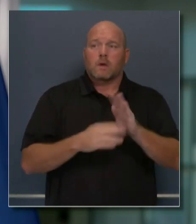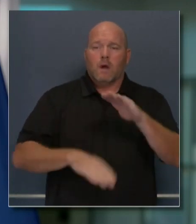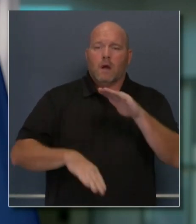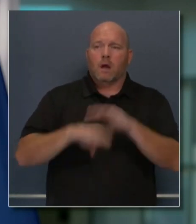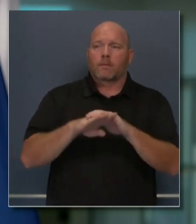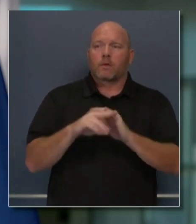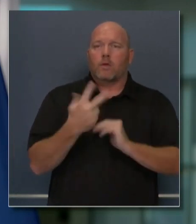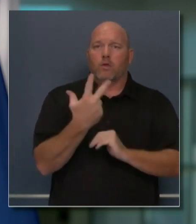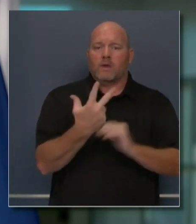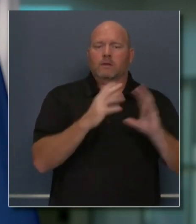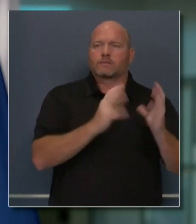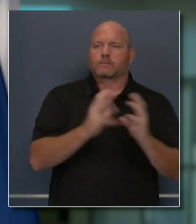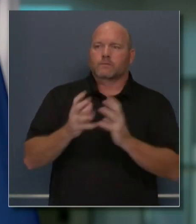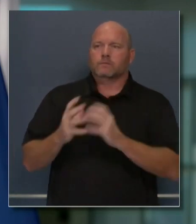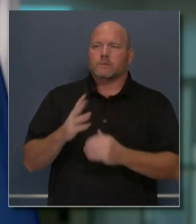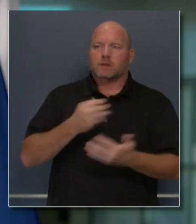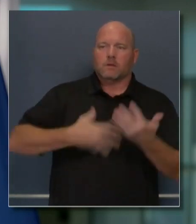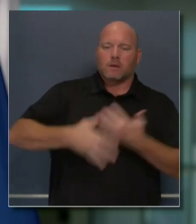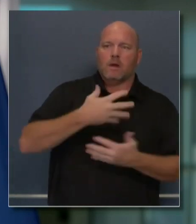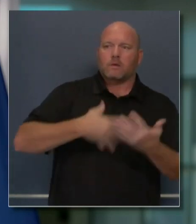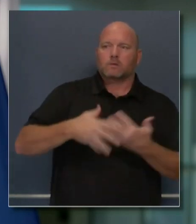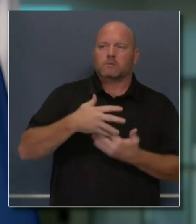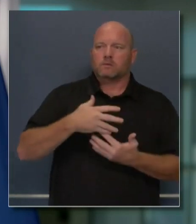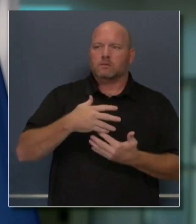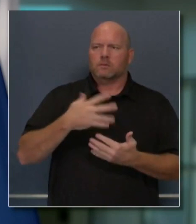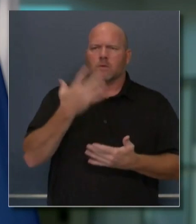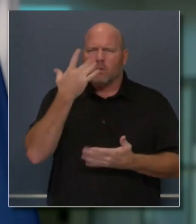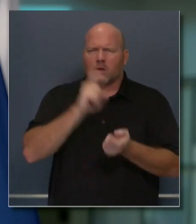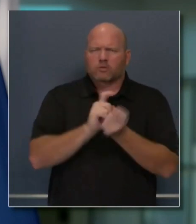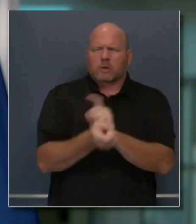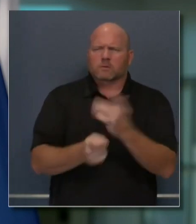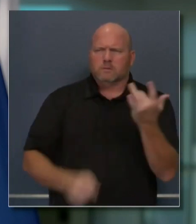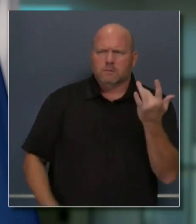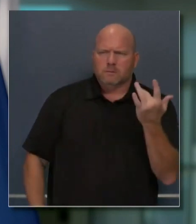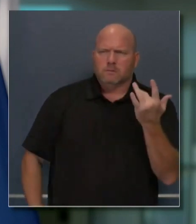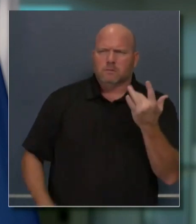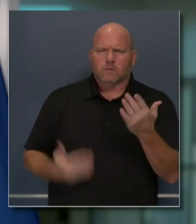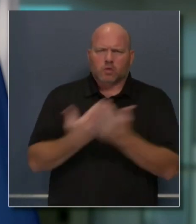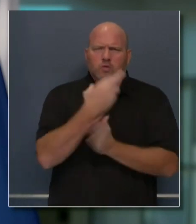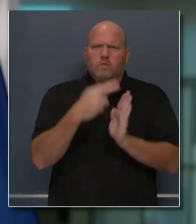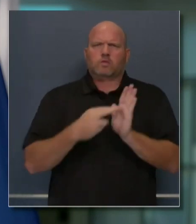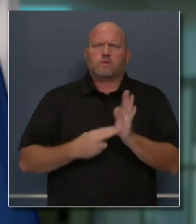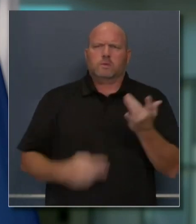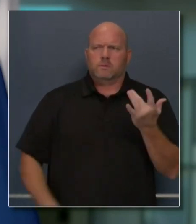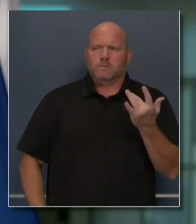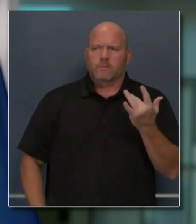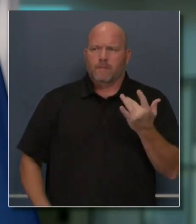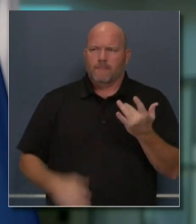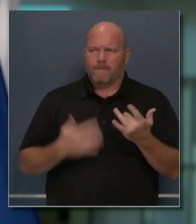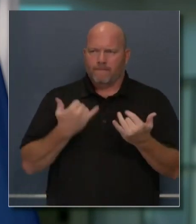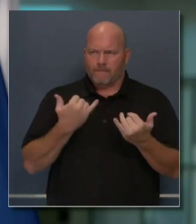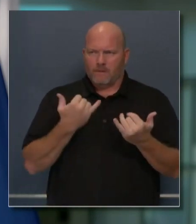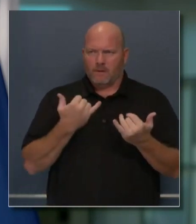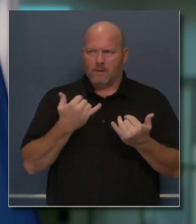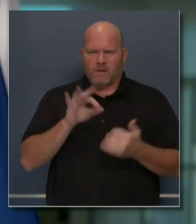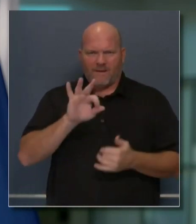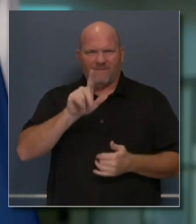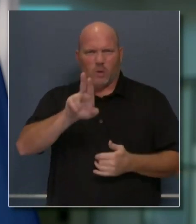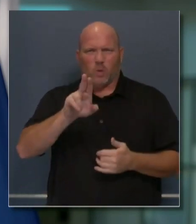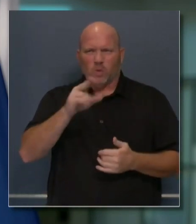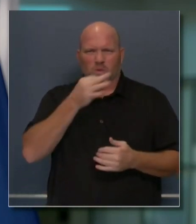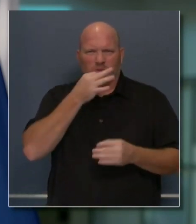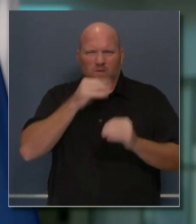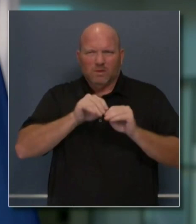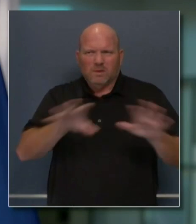outdoors, but we're wondering why now? What changed to permit this new guidance, which comes as we enter the flu season, and as you and Dr. Galley have been warning